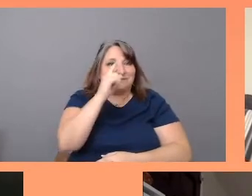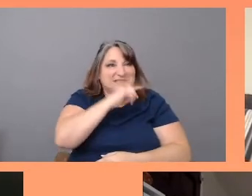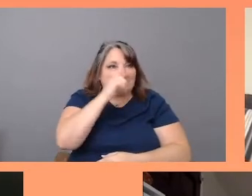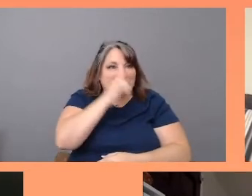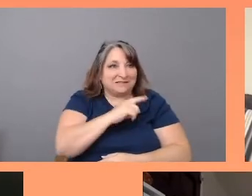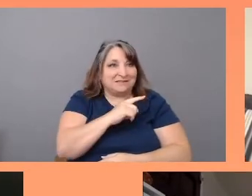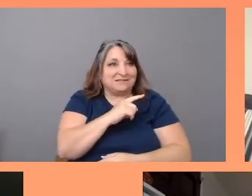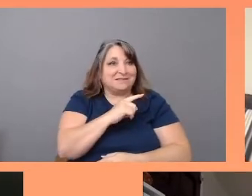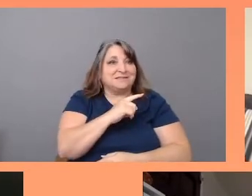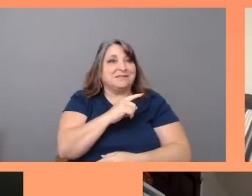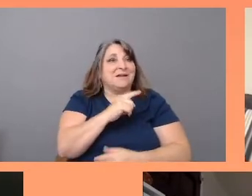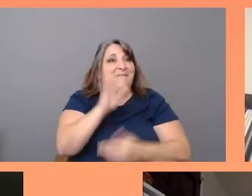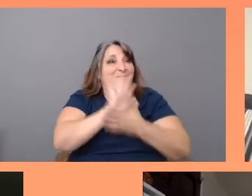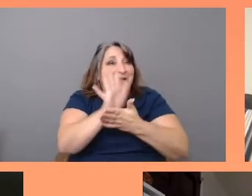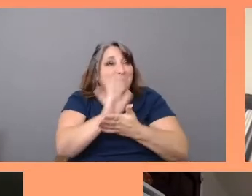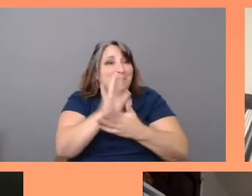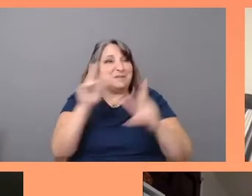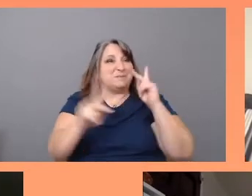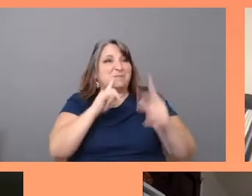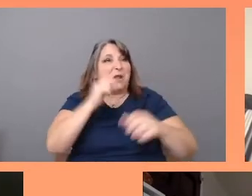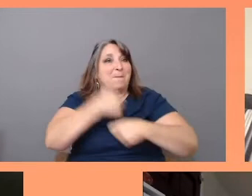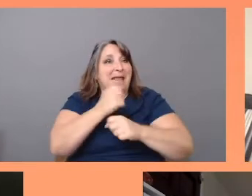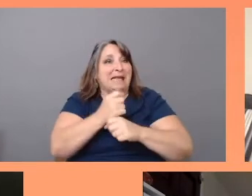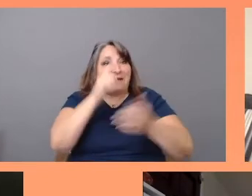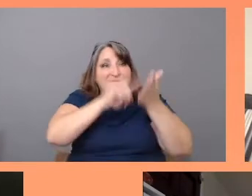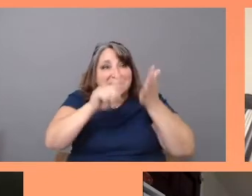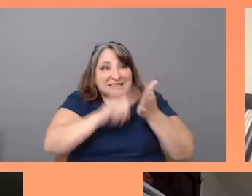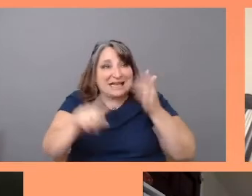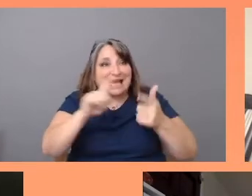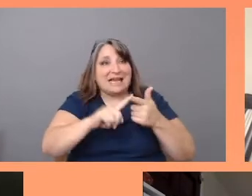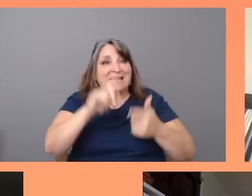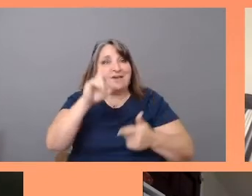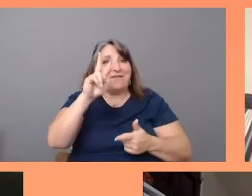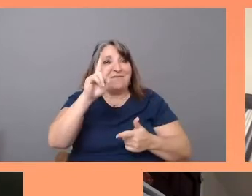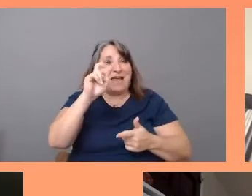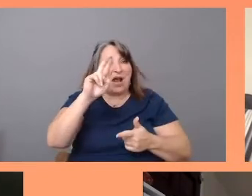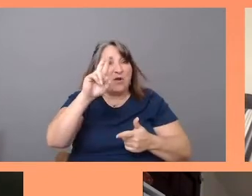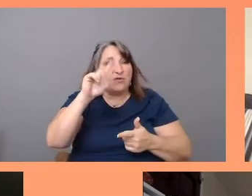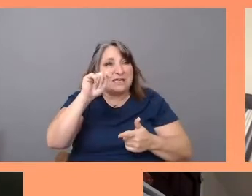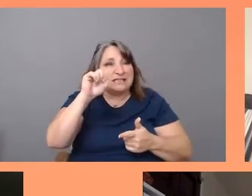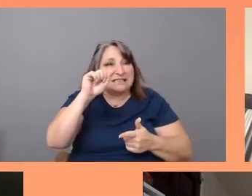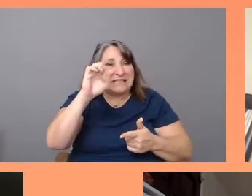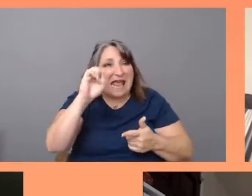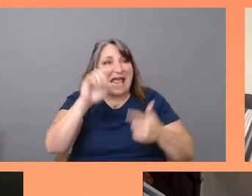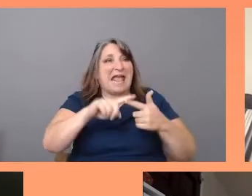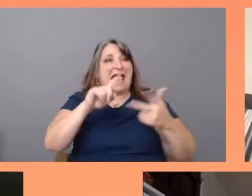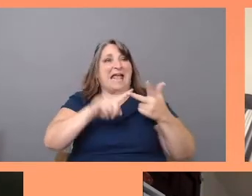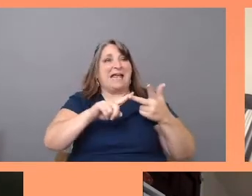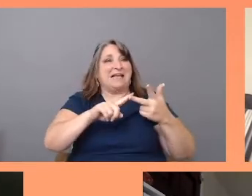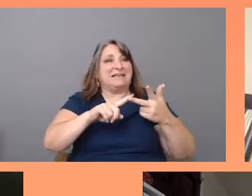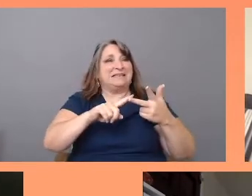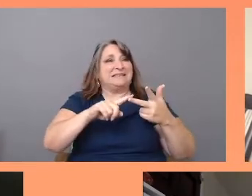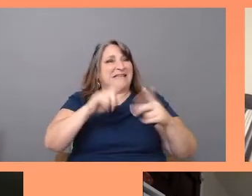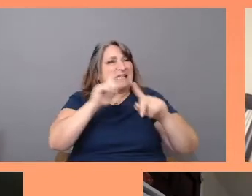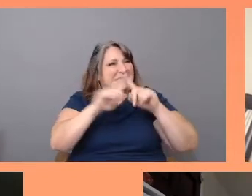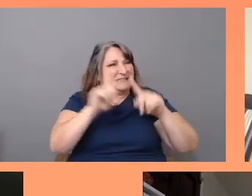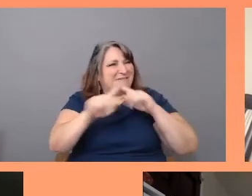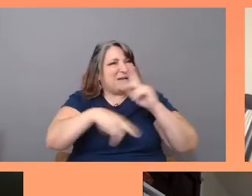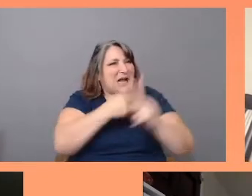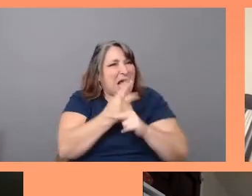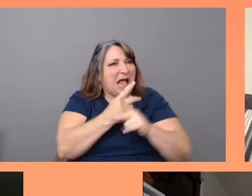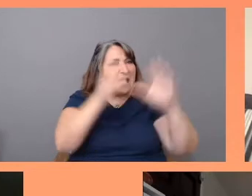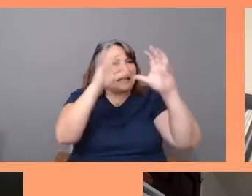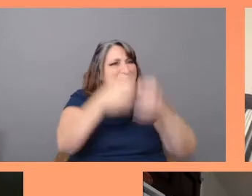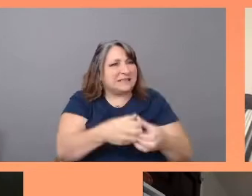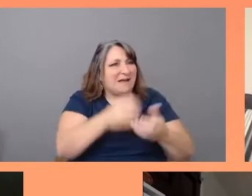experimental, verite, investigative. But we do think it's possible to create a basic framework